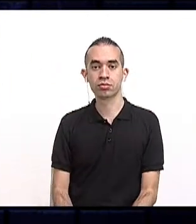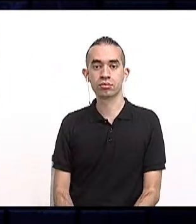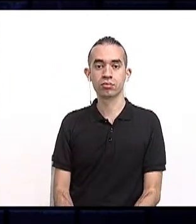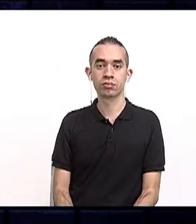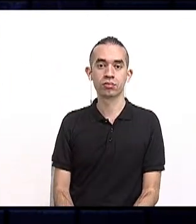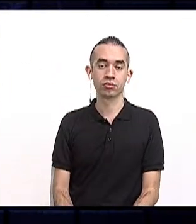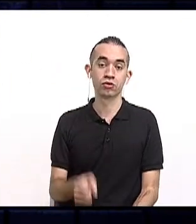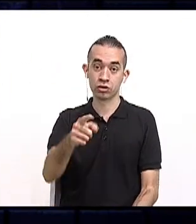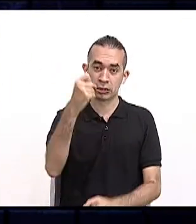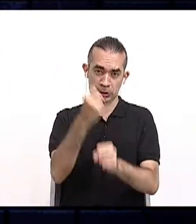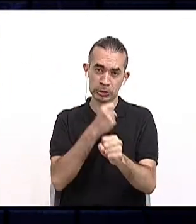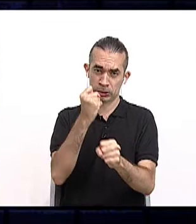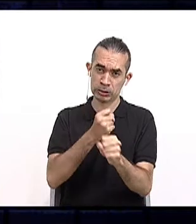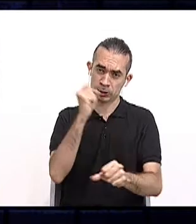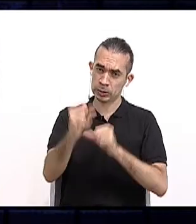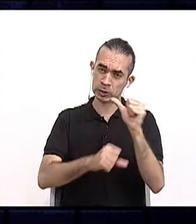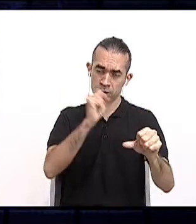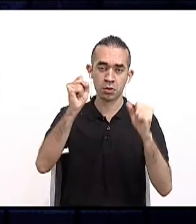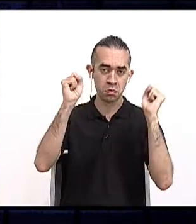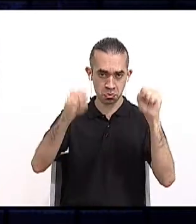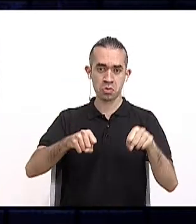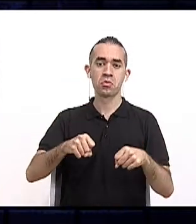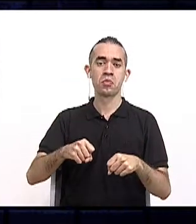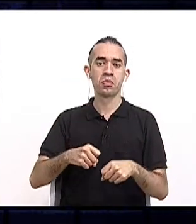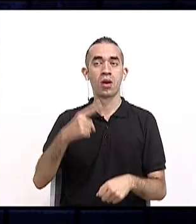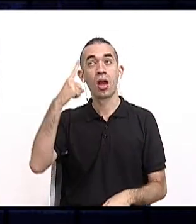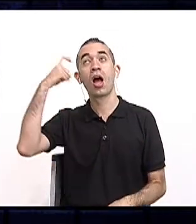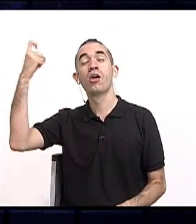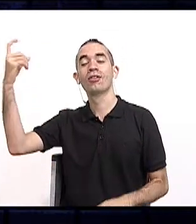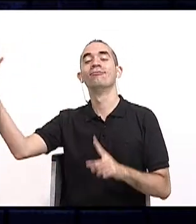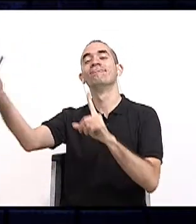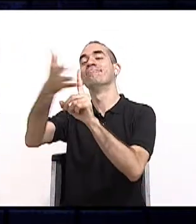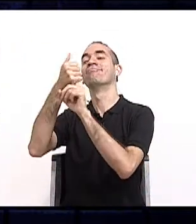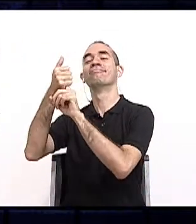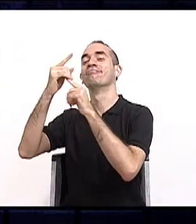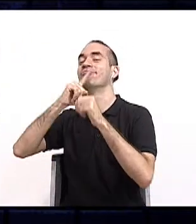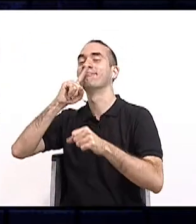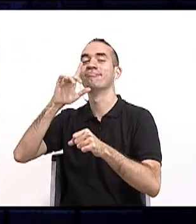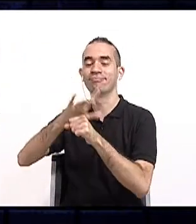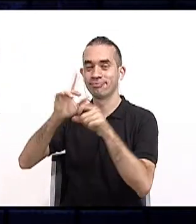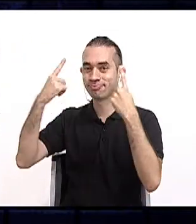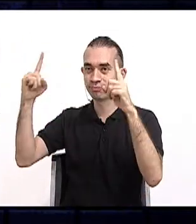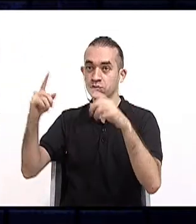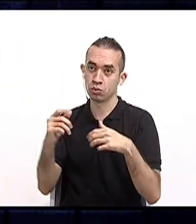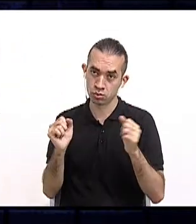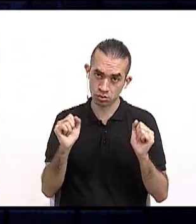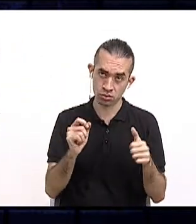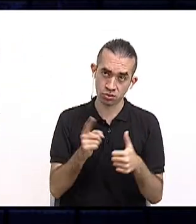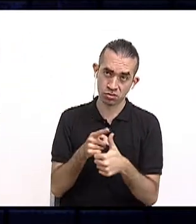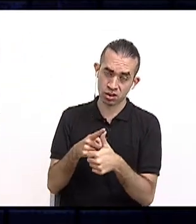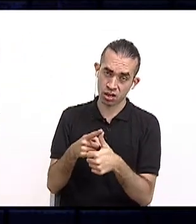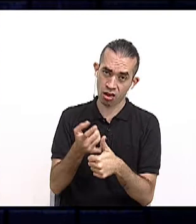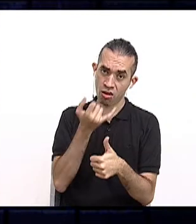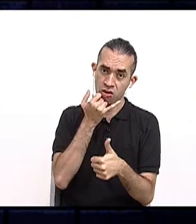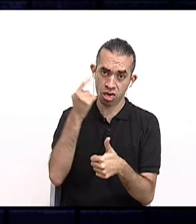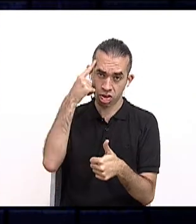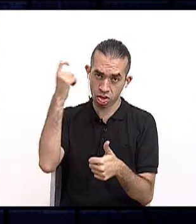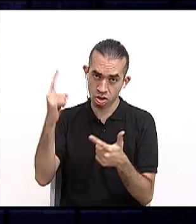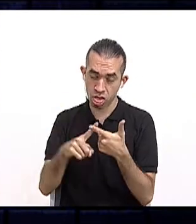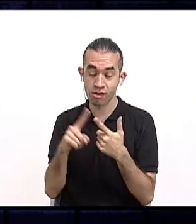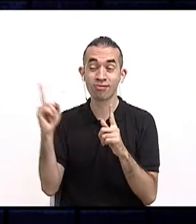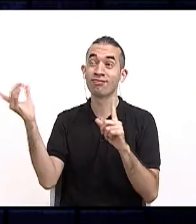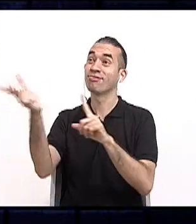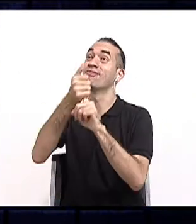work hard, you can accomplish your dreams. So you can fail your dreams, you can achieve your dreams, or you can begin